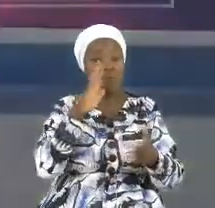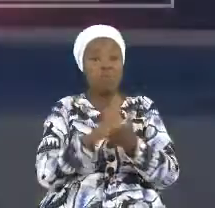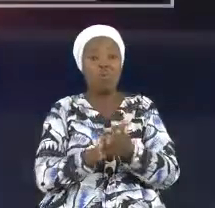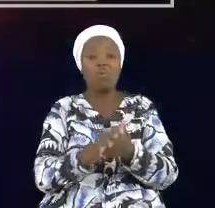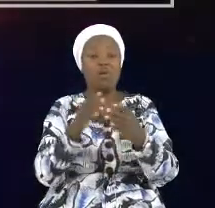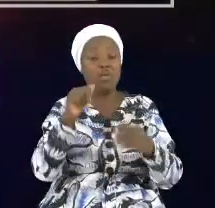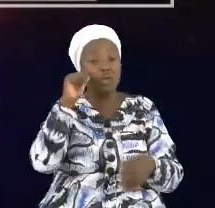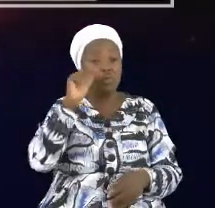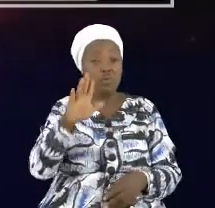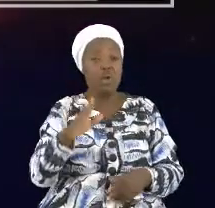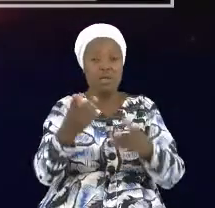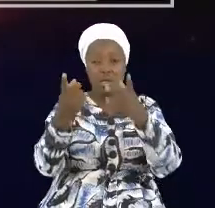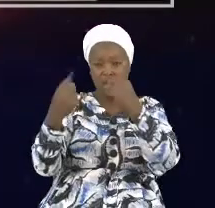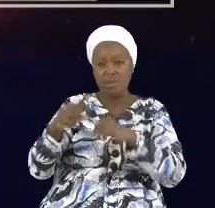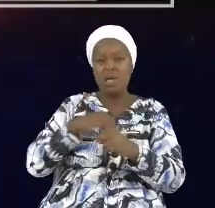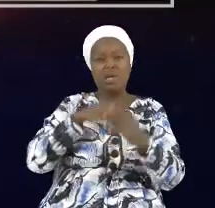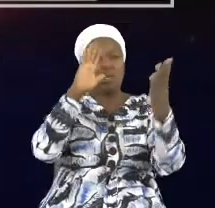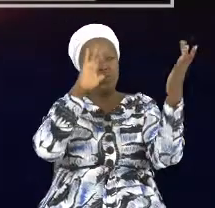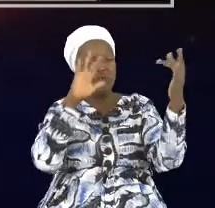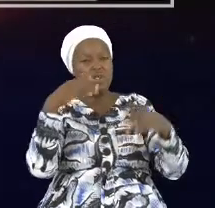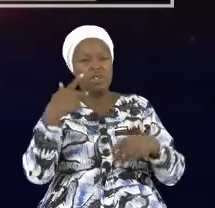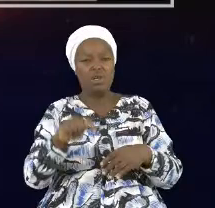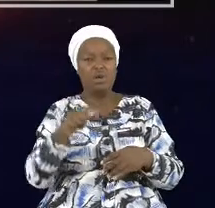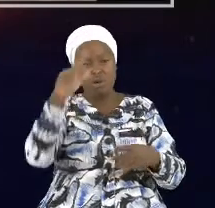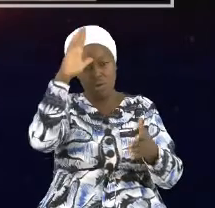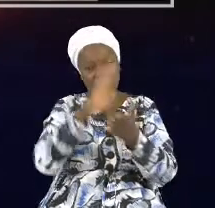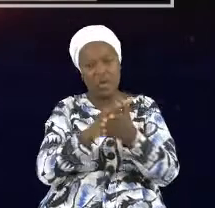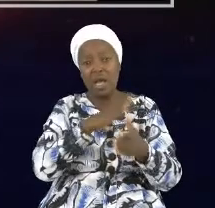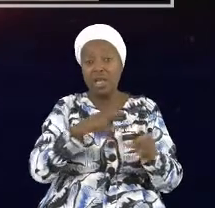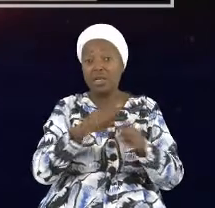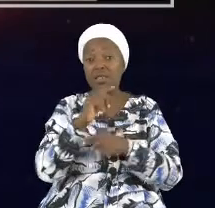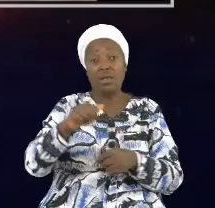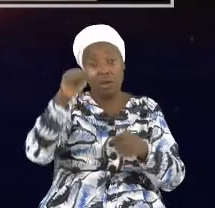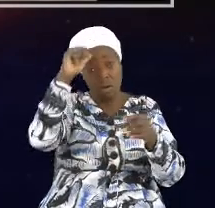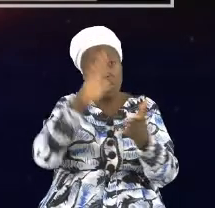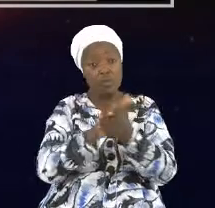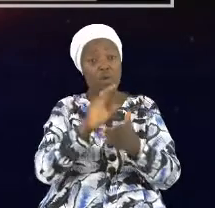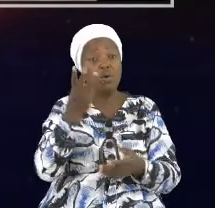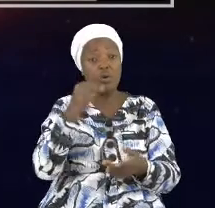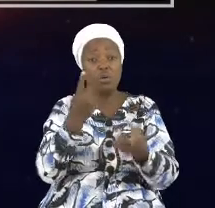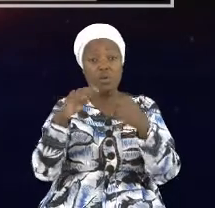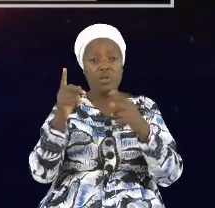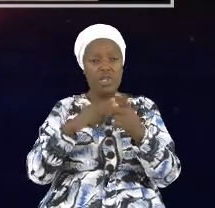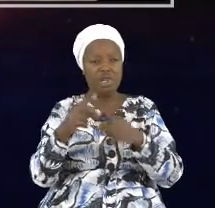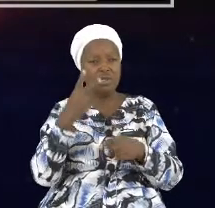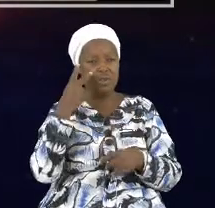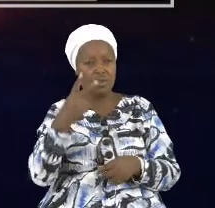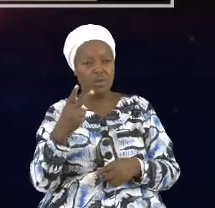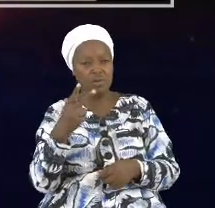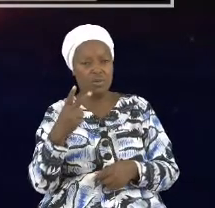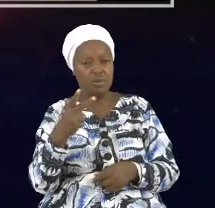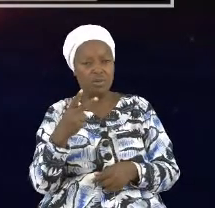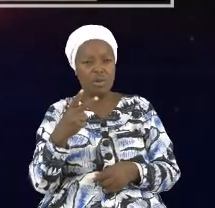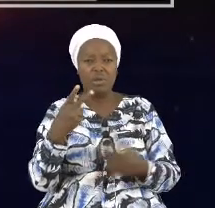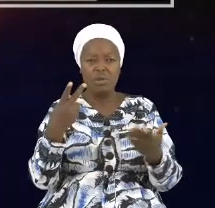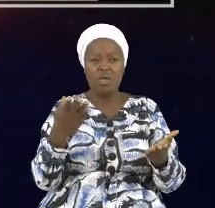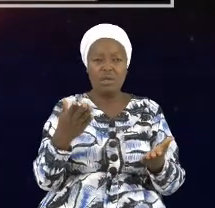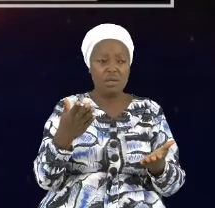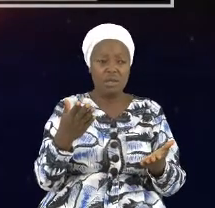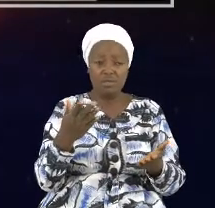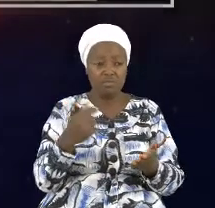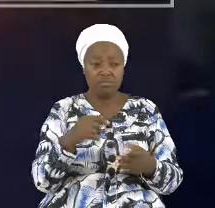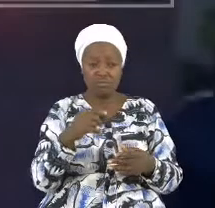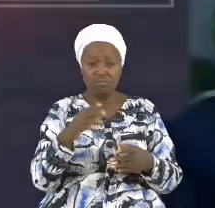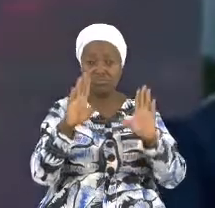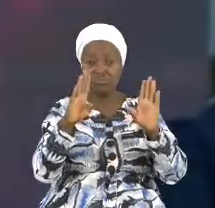husband. And as the husband was coming, he saw a beer parlor by the wayside.